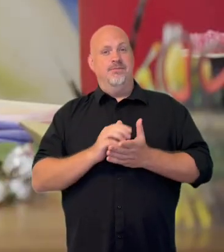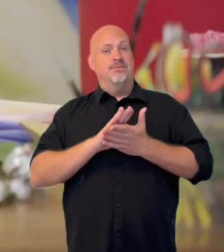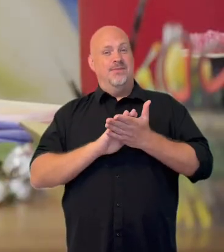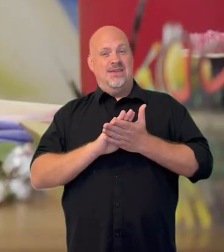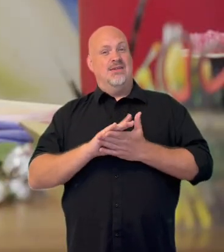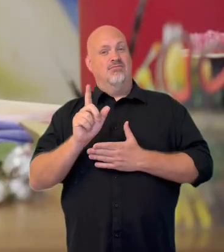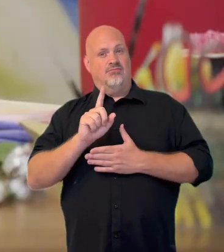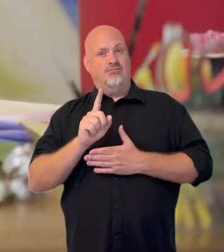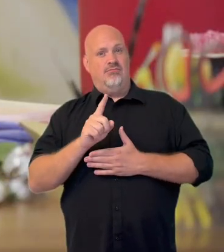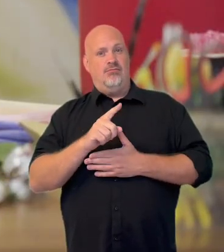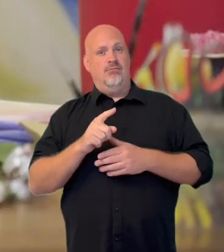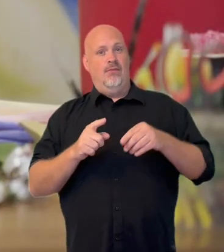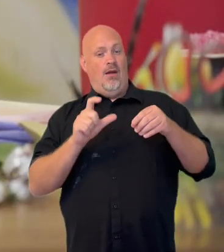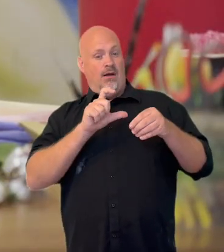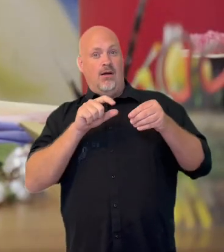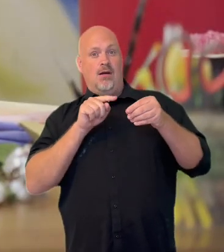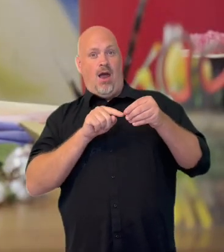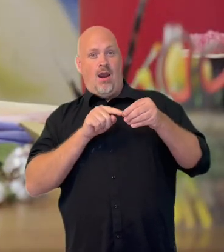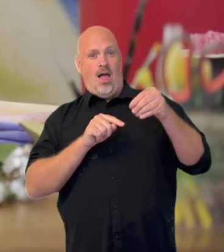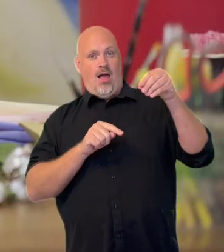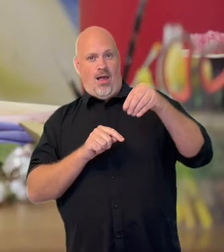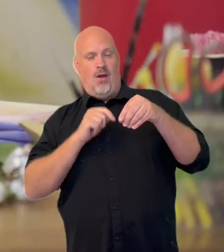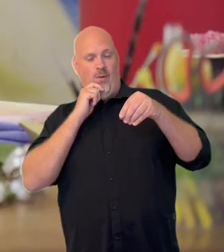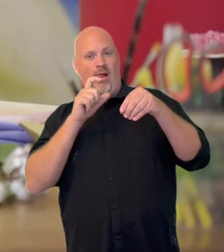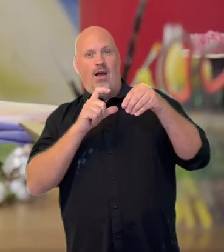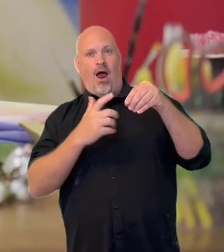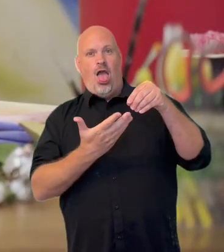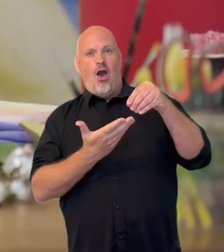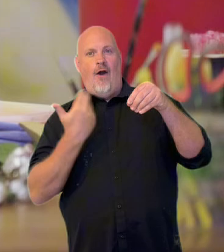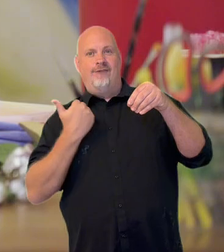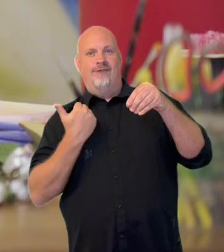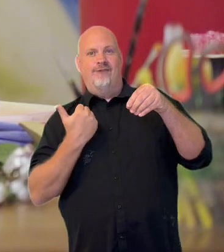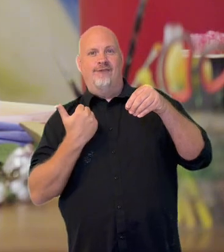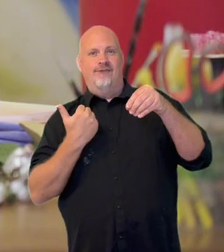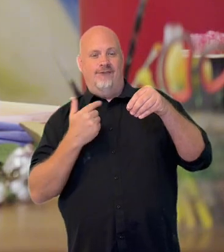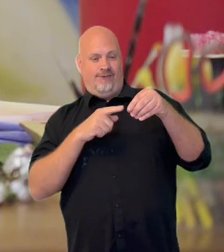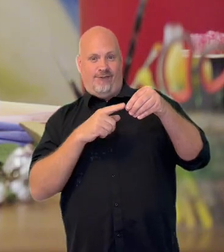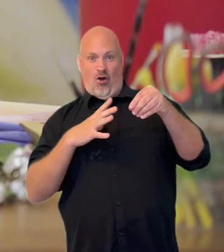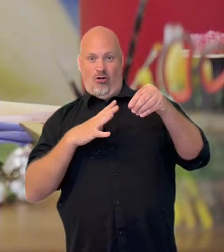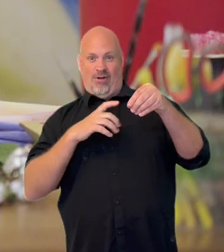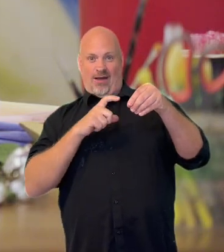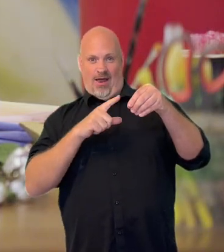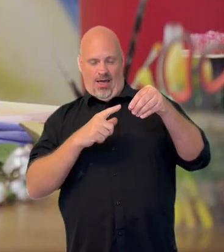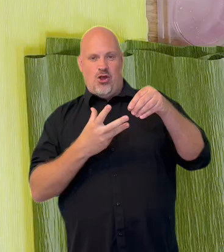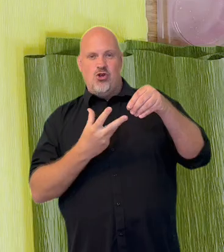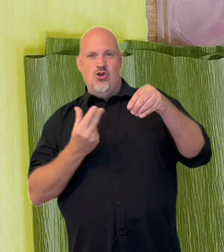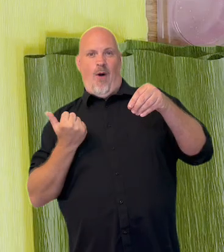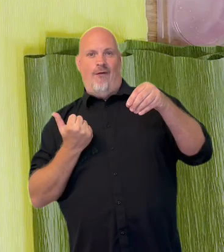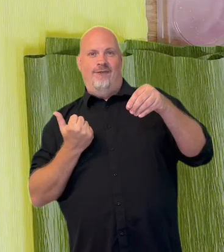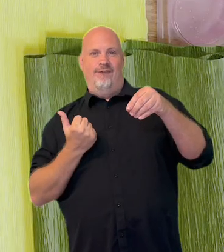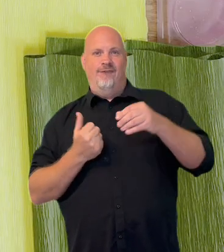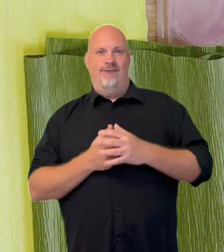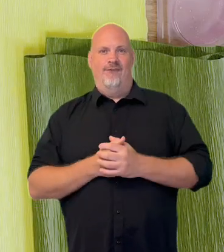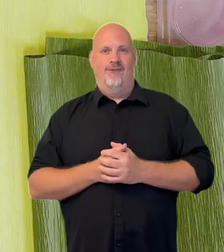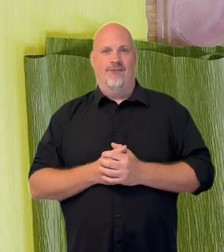the colour of the ink from the paper that you already have.